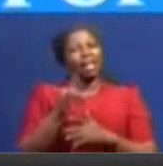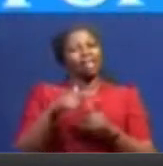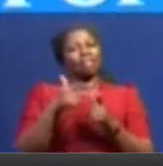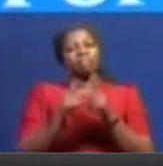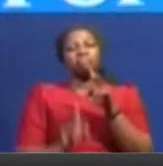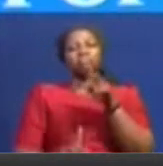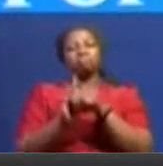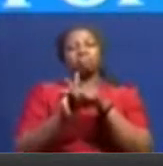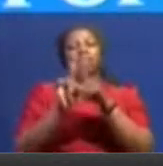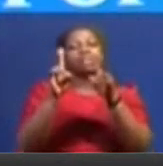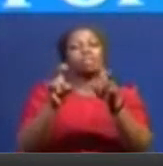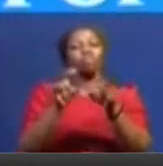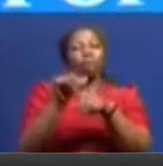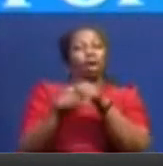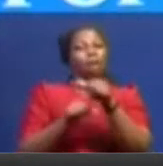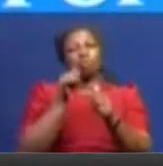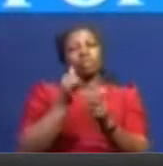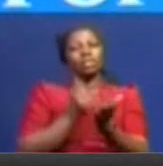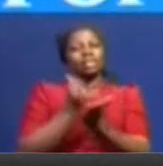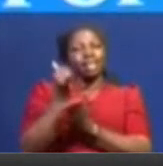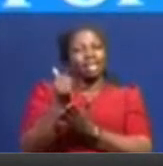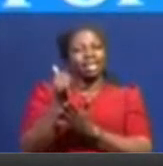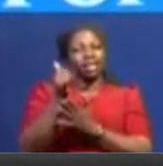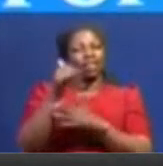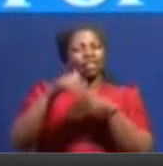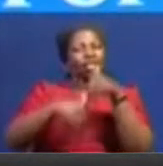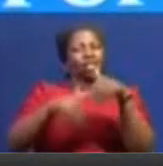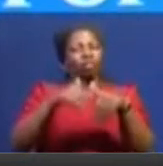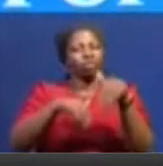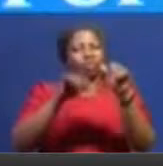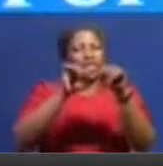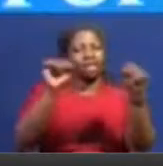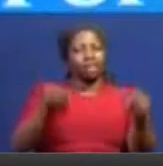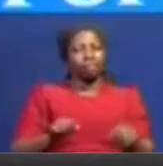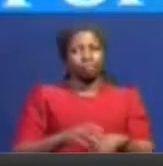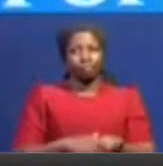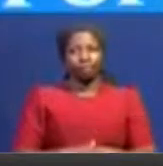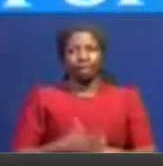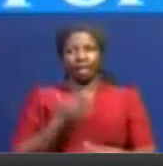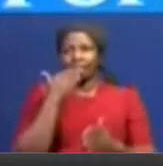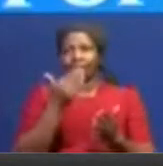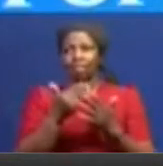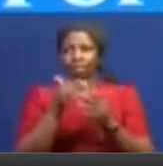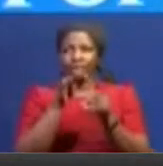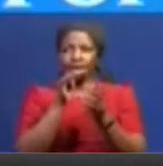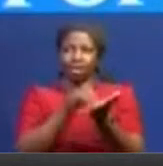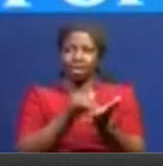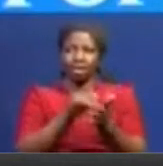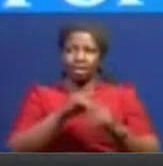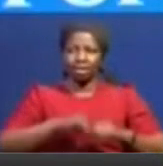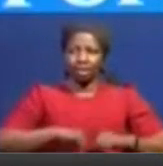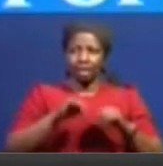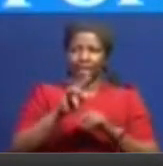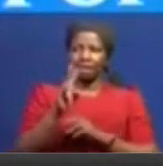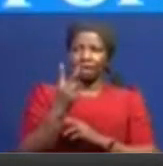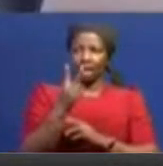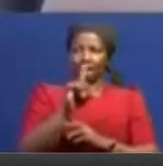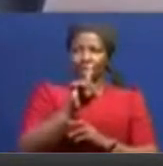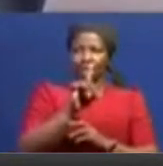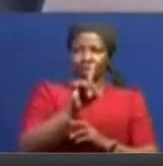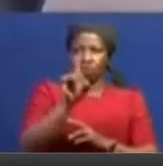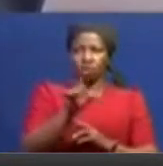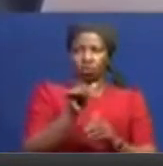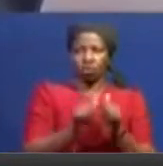the credibility of the electoral system. Thank you again, Chair. The second point you raised that was very